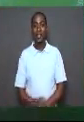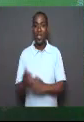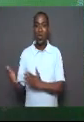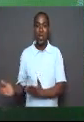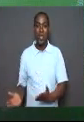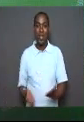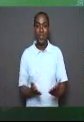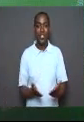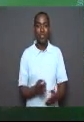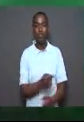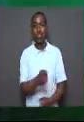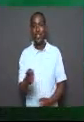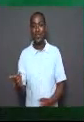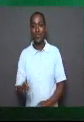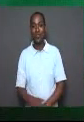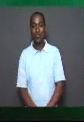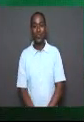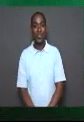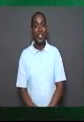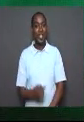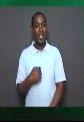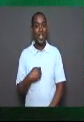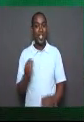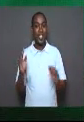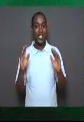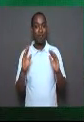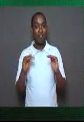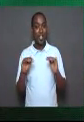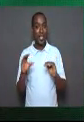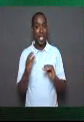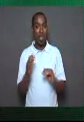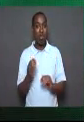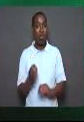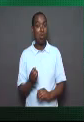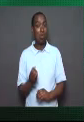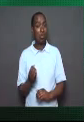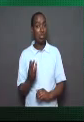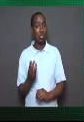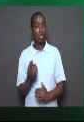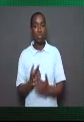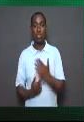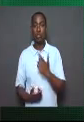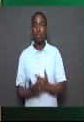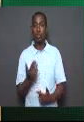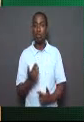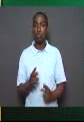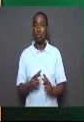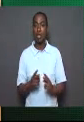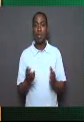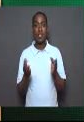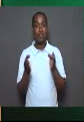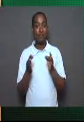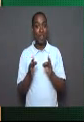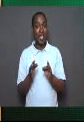Welcome back, everyone. I am sure most of you discussed that it is important